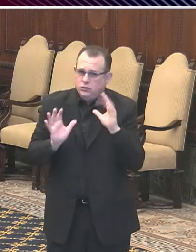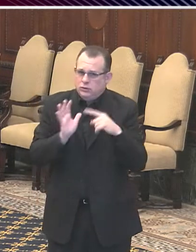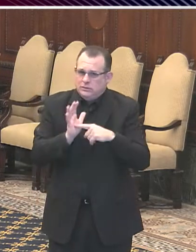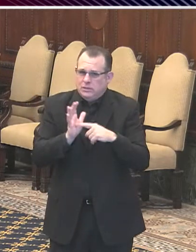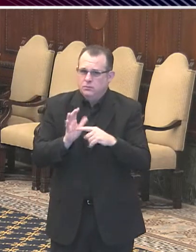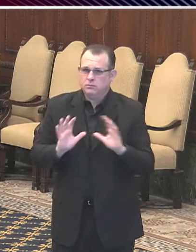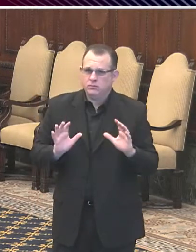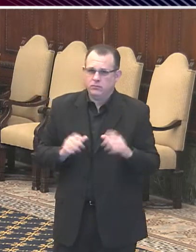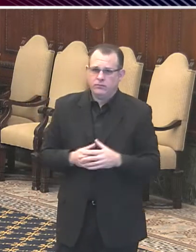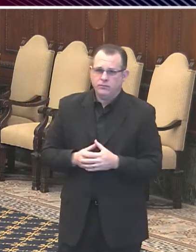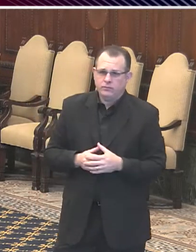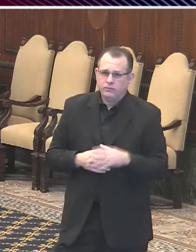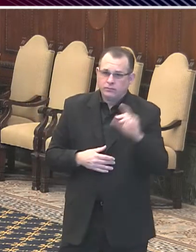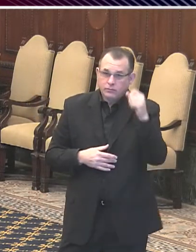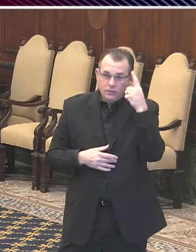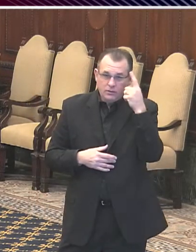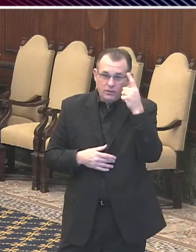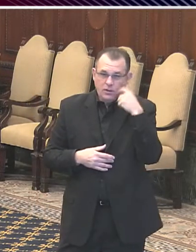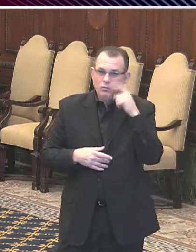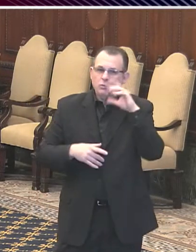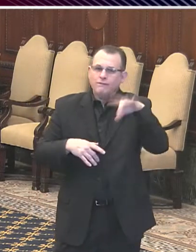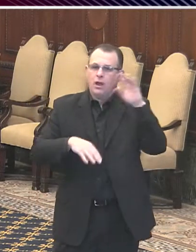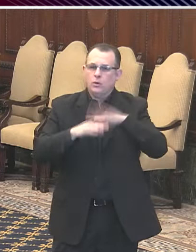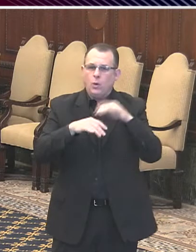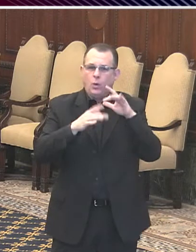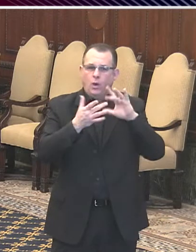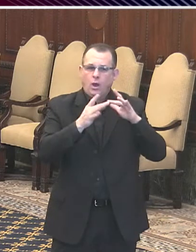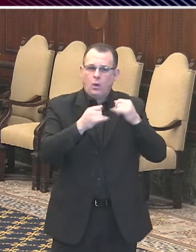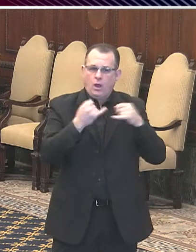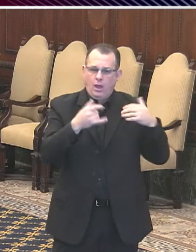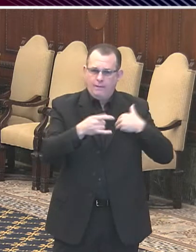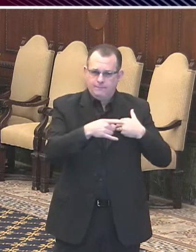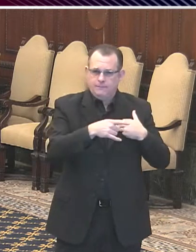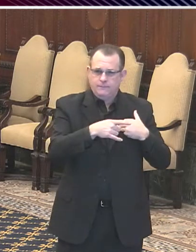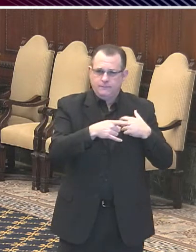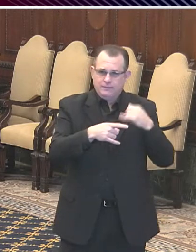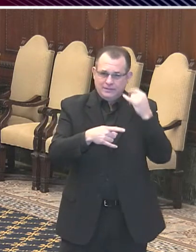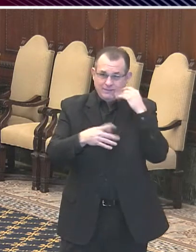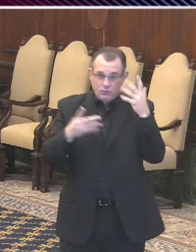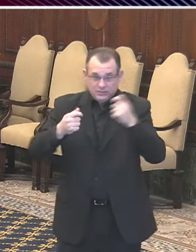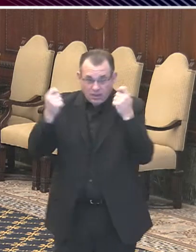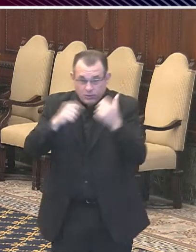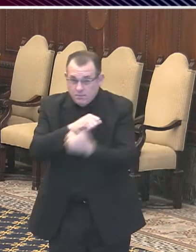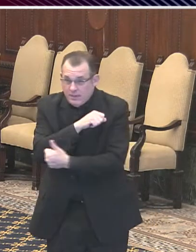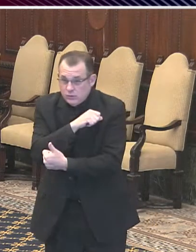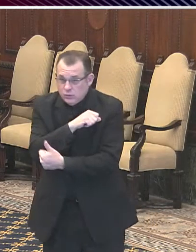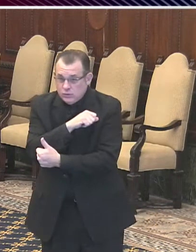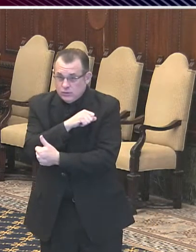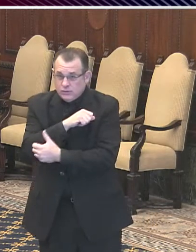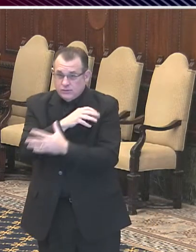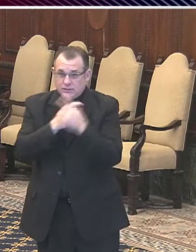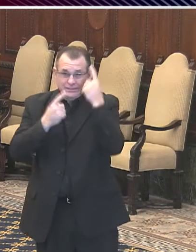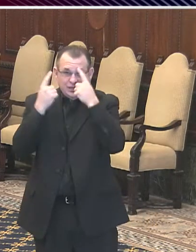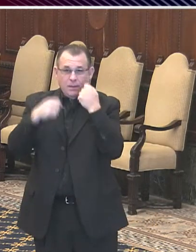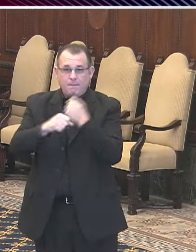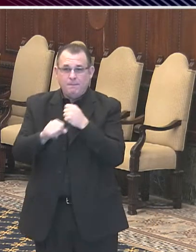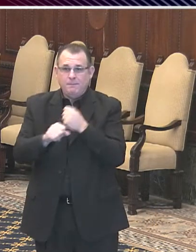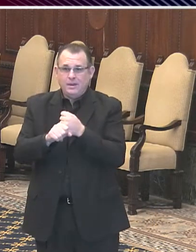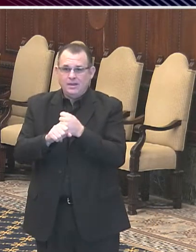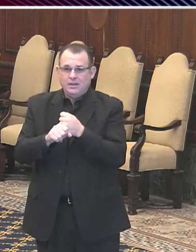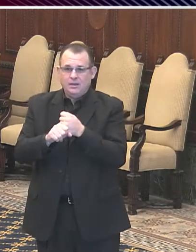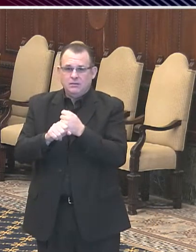preview of what you will find online. If you're celebrating Passover, consider creating and downloading your